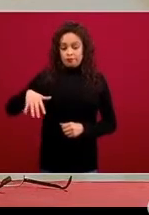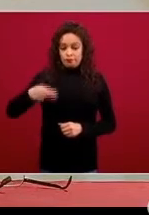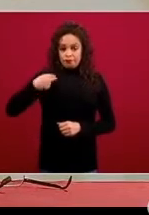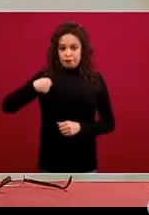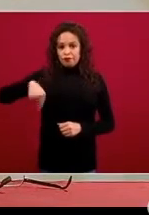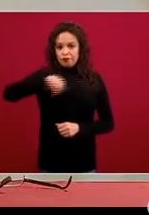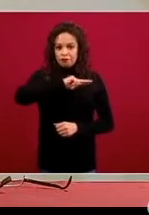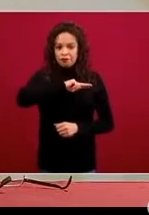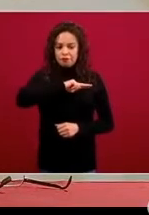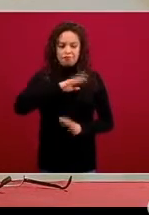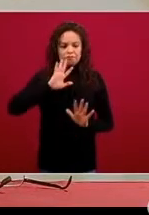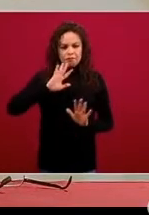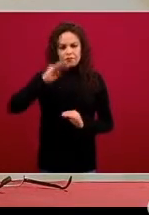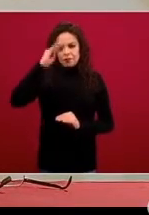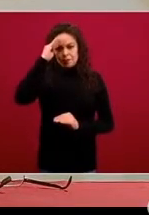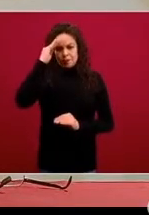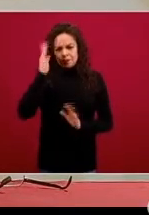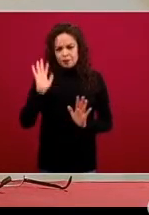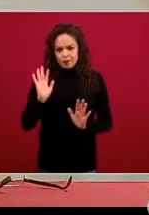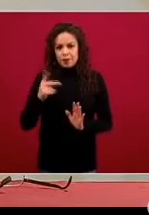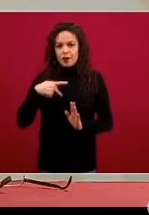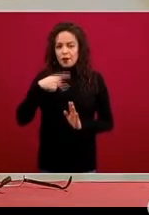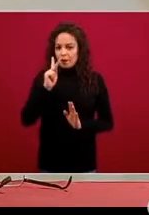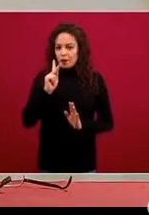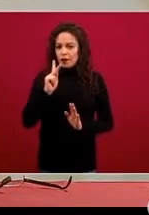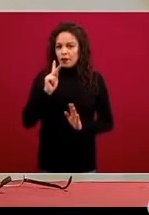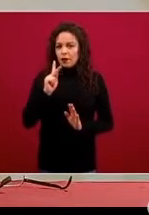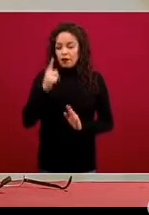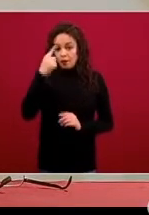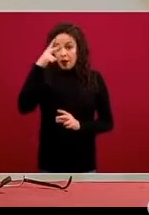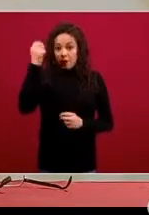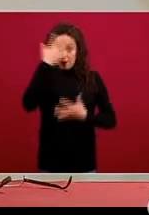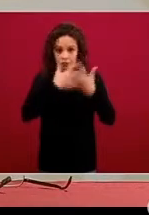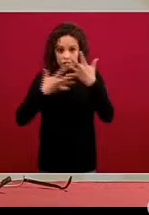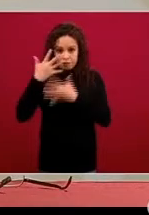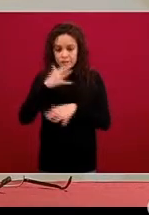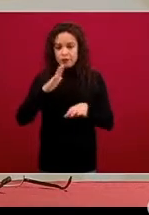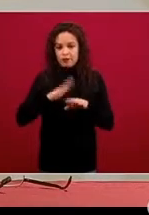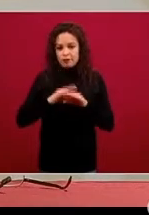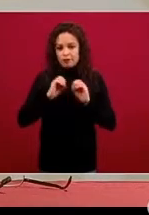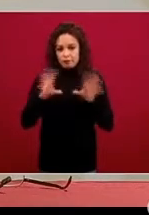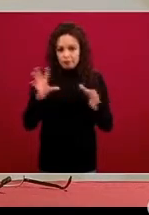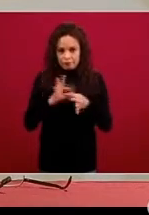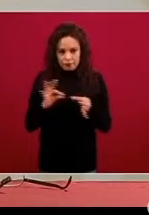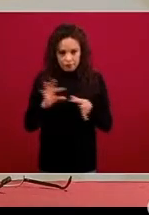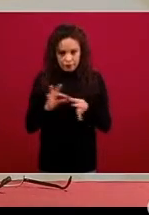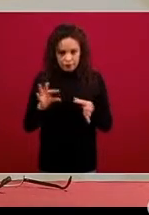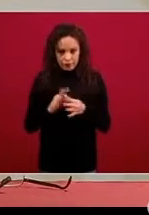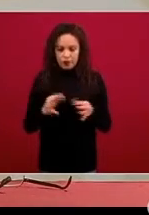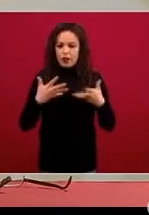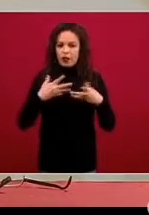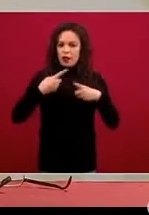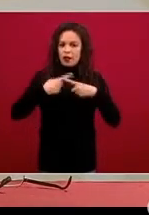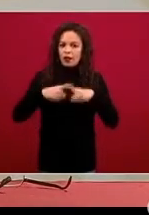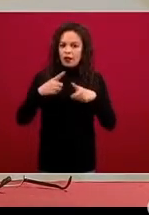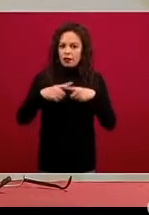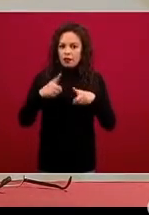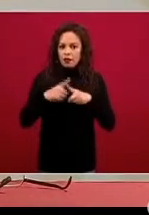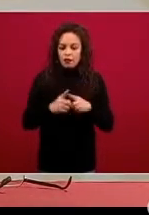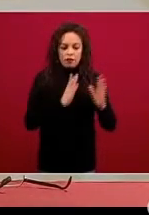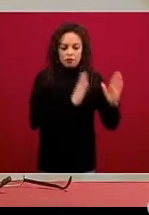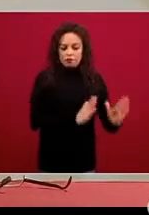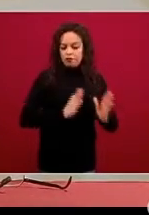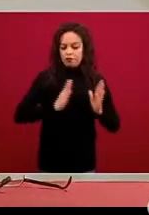We had talked about, and this might be a matter of terminology, but